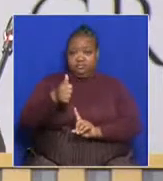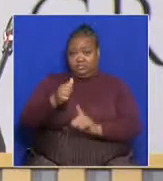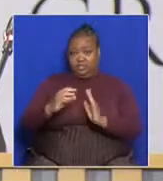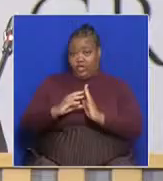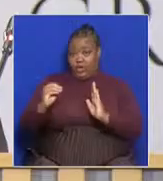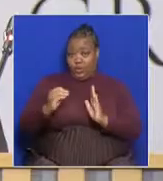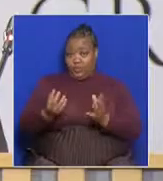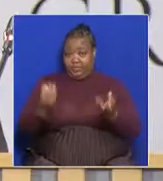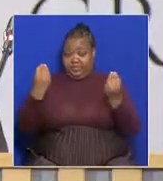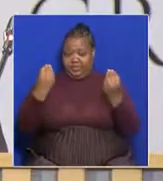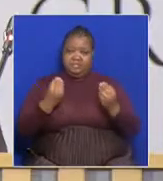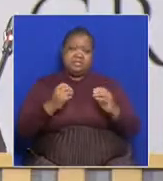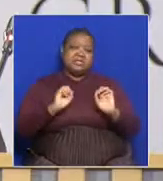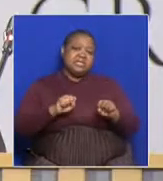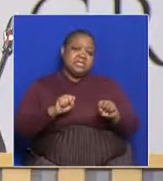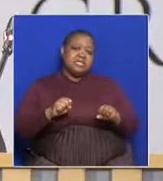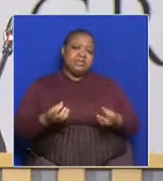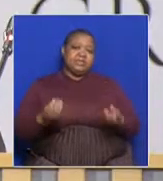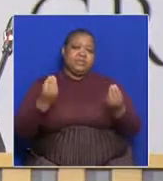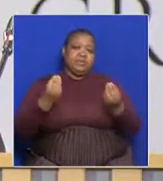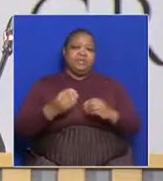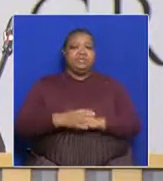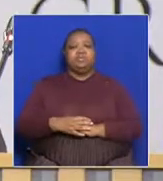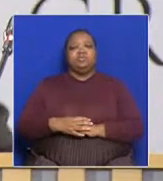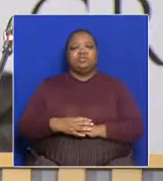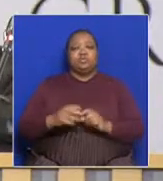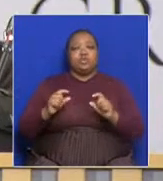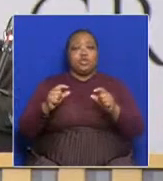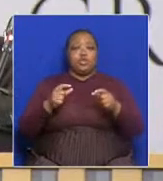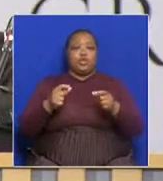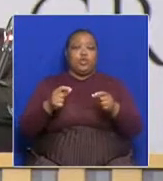Commissioner. If you could just allow the commissioners to get there.